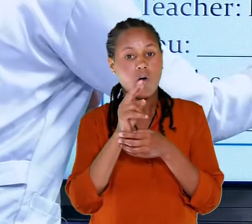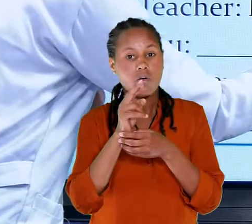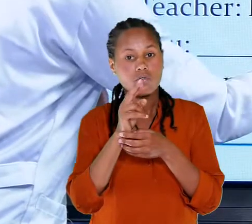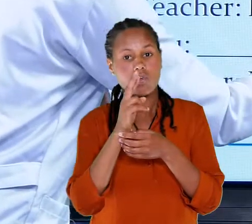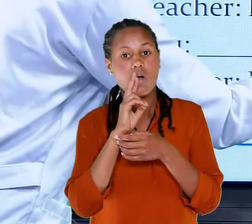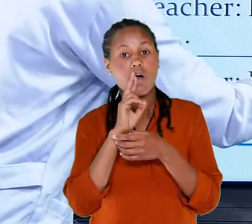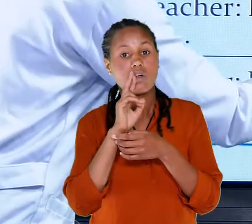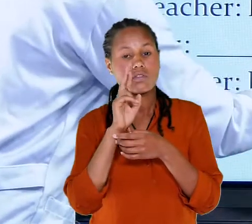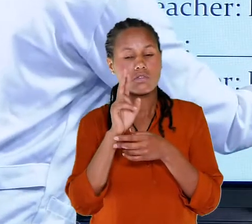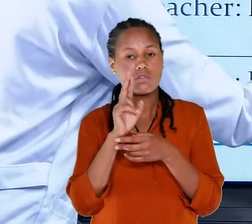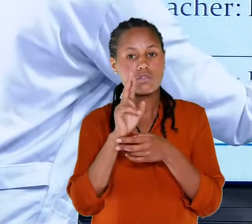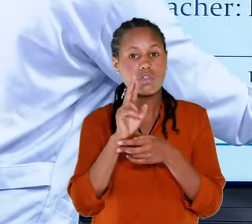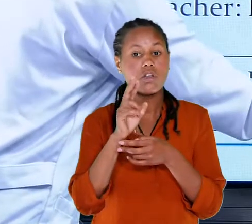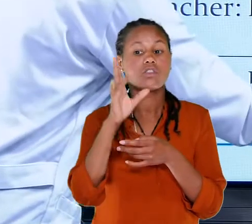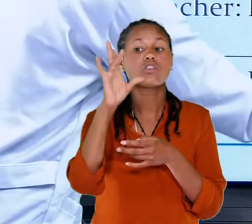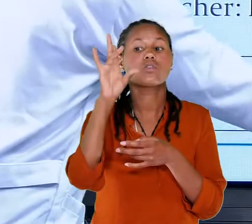There are